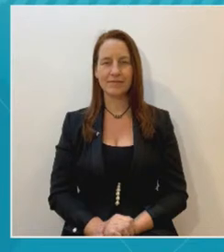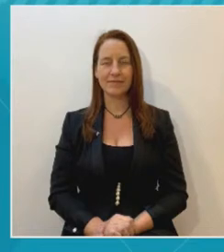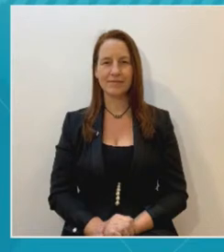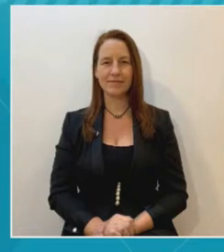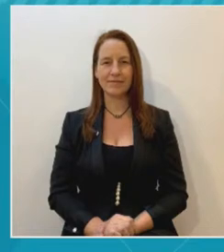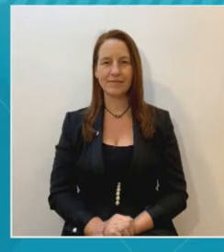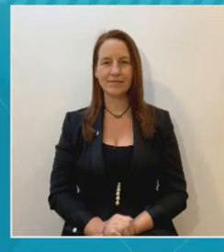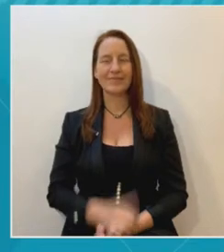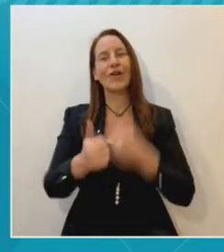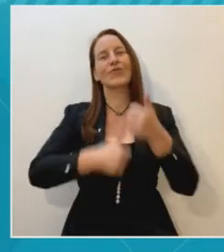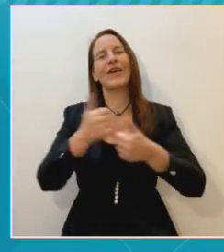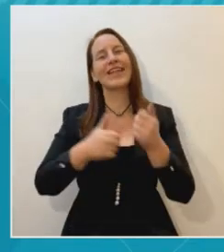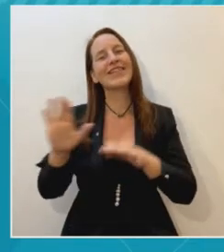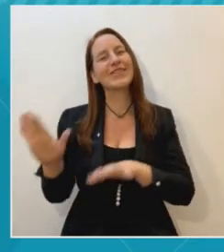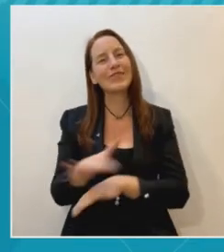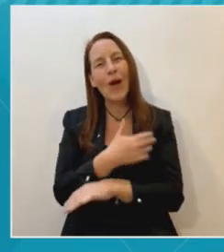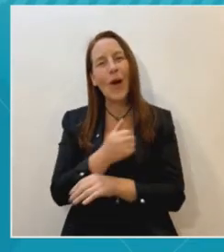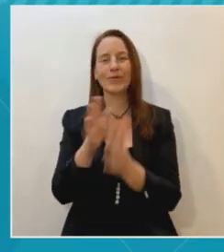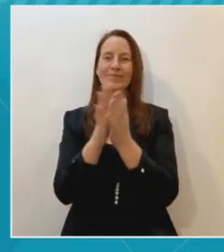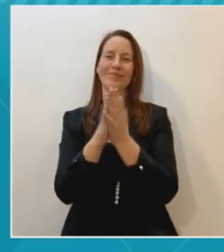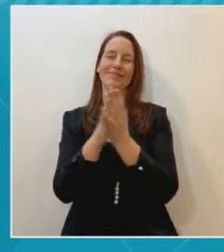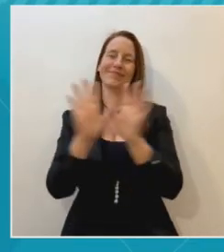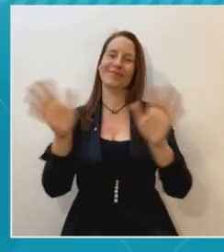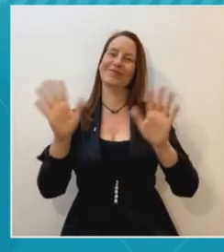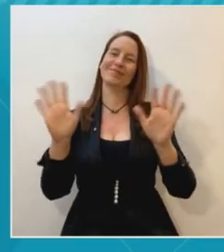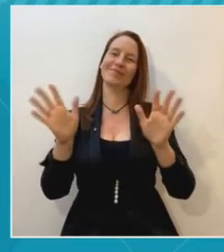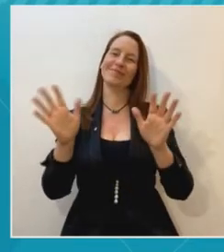Congratulations, all of you.